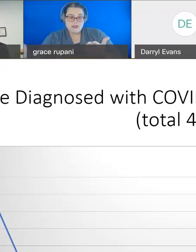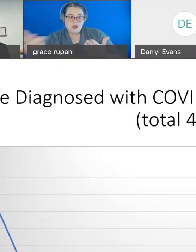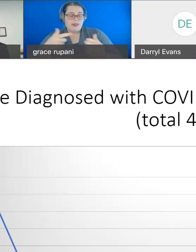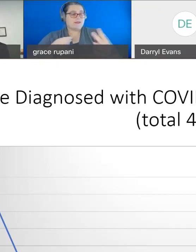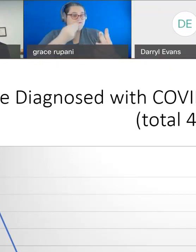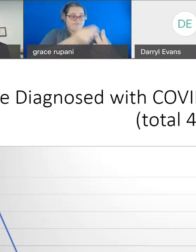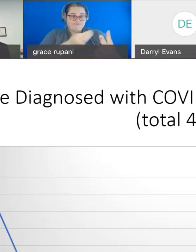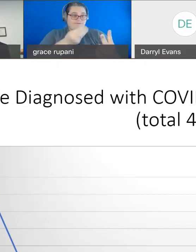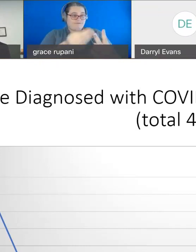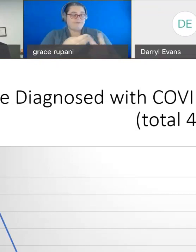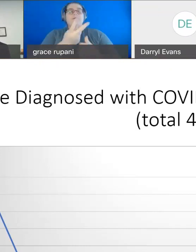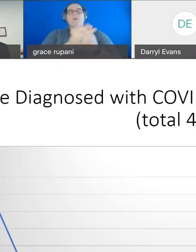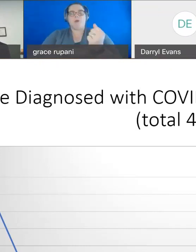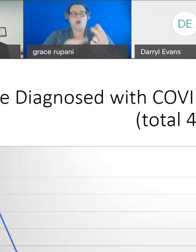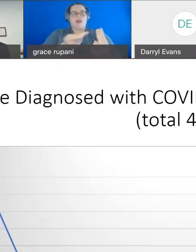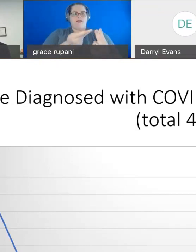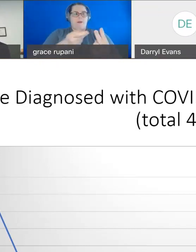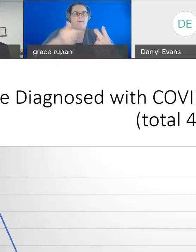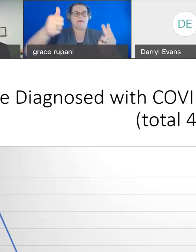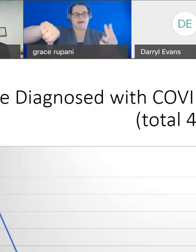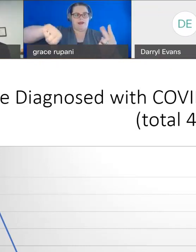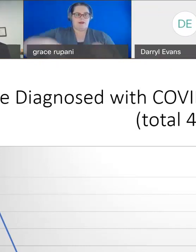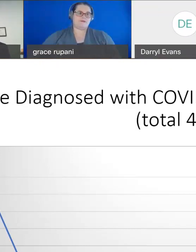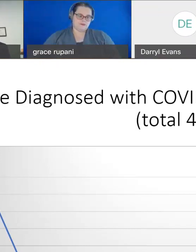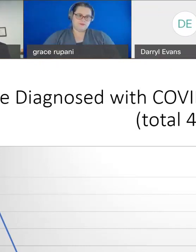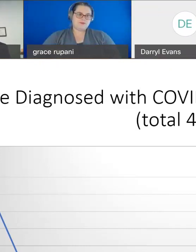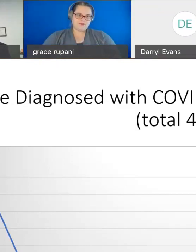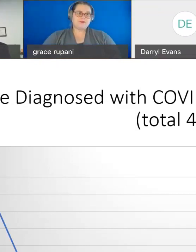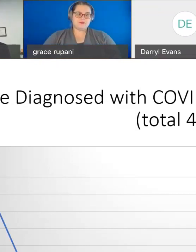had declined. They are both,